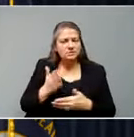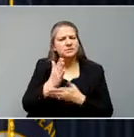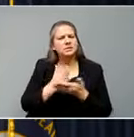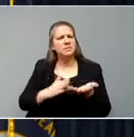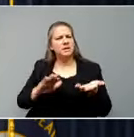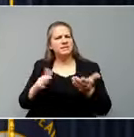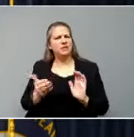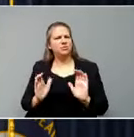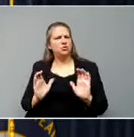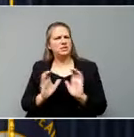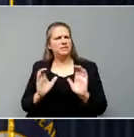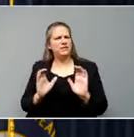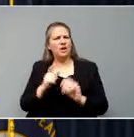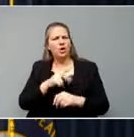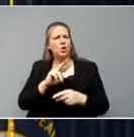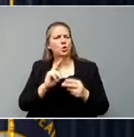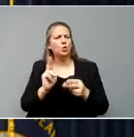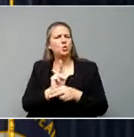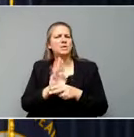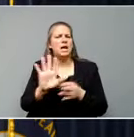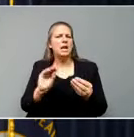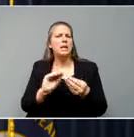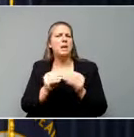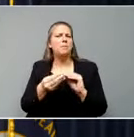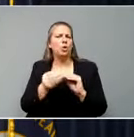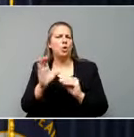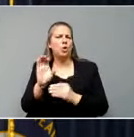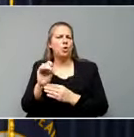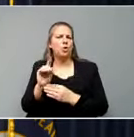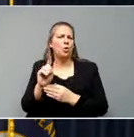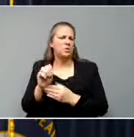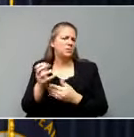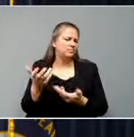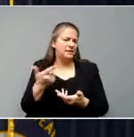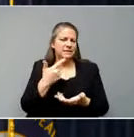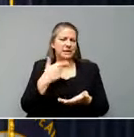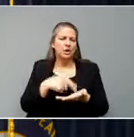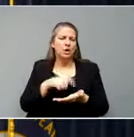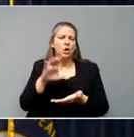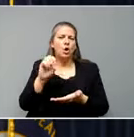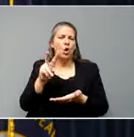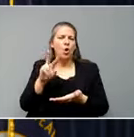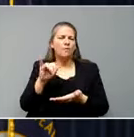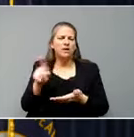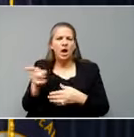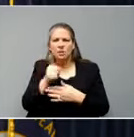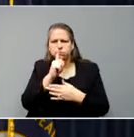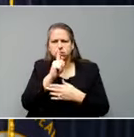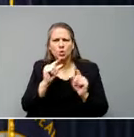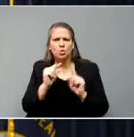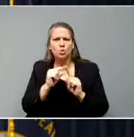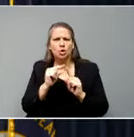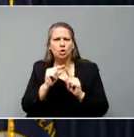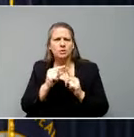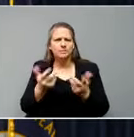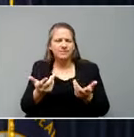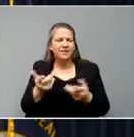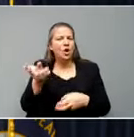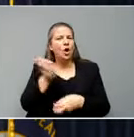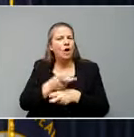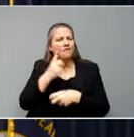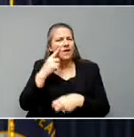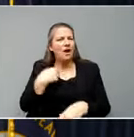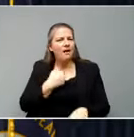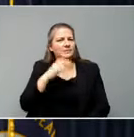used a numerical code that would indicate COVID as opposed to the text, which makes the searches challenging. We